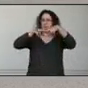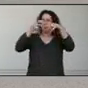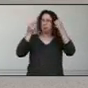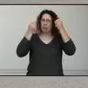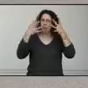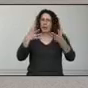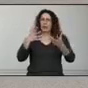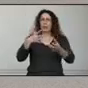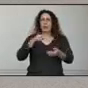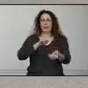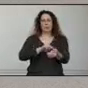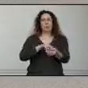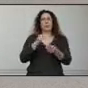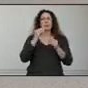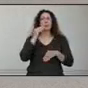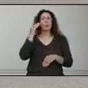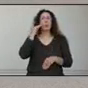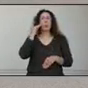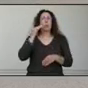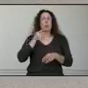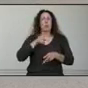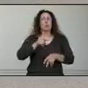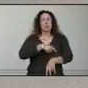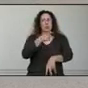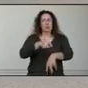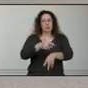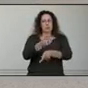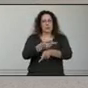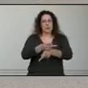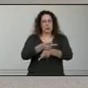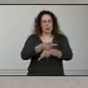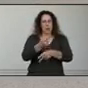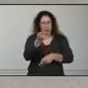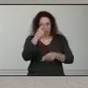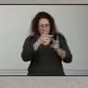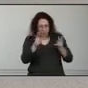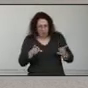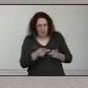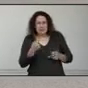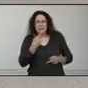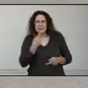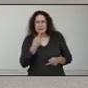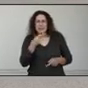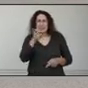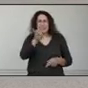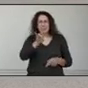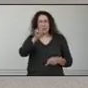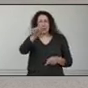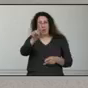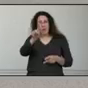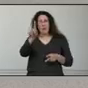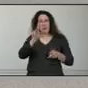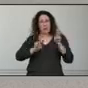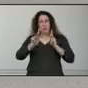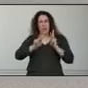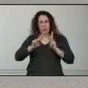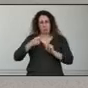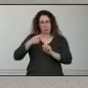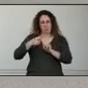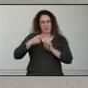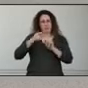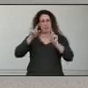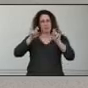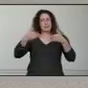in particular on the state website says there's 71 patients that have tested positive. Can you speak